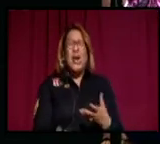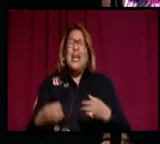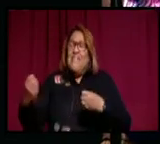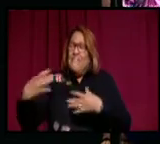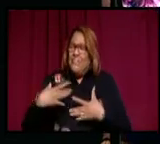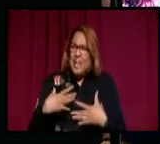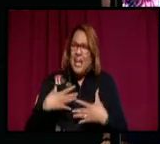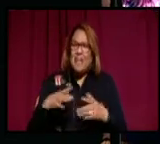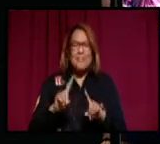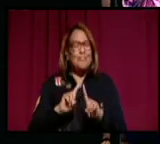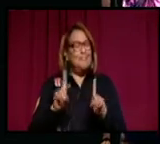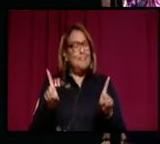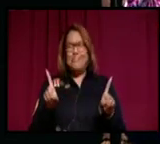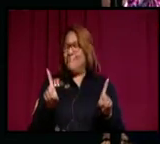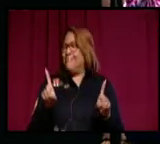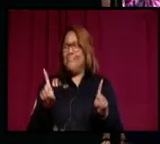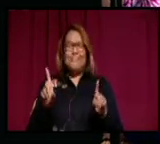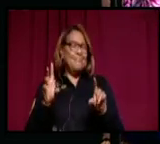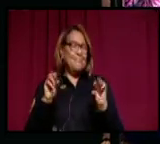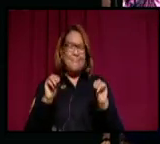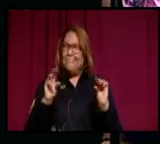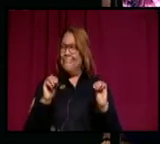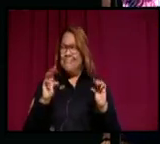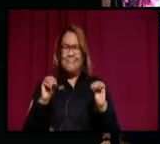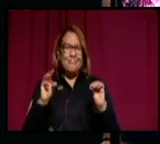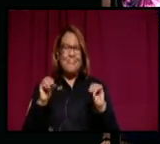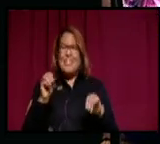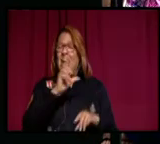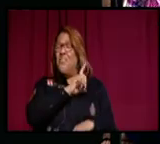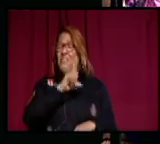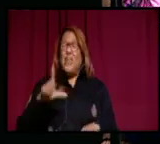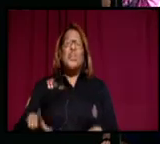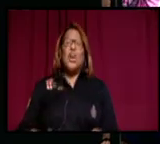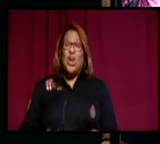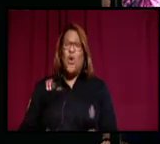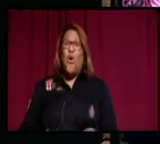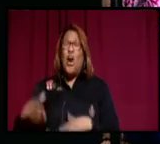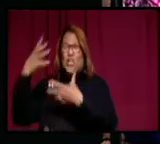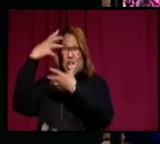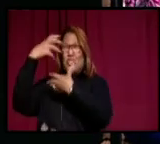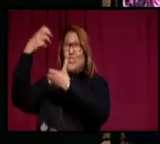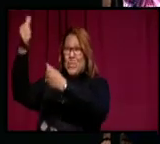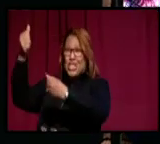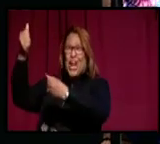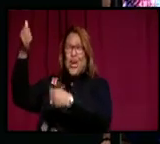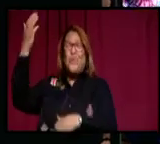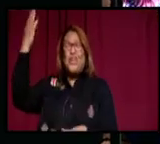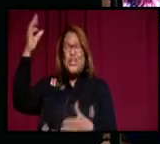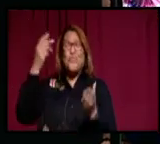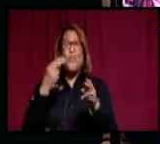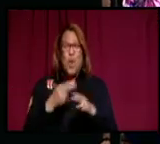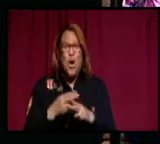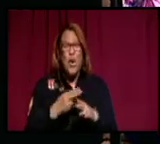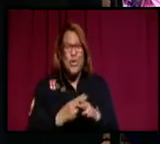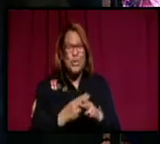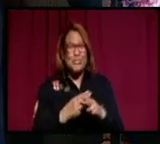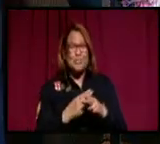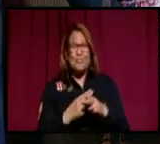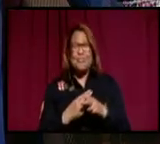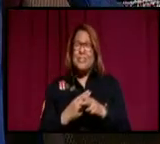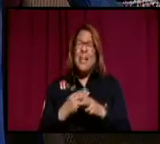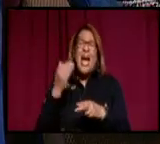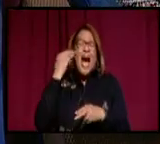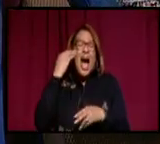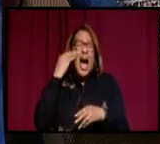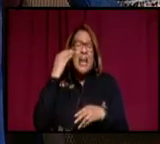fear. But there, you don't have to fear in the Lord. And you can stand on his word. I want to say to those of you, I know that